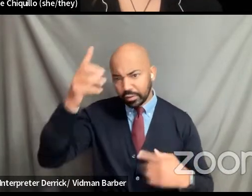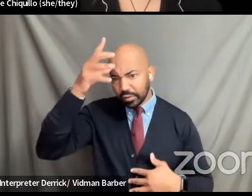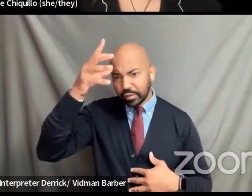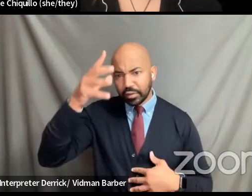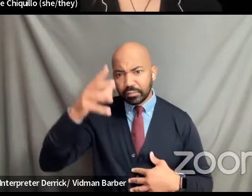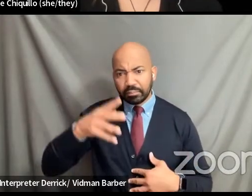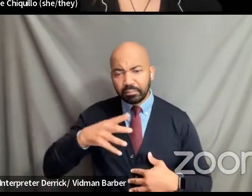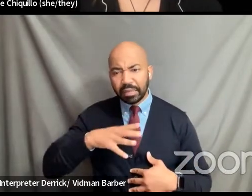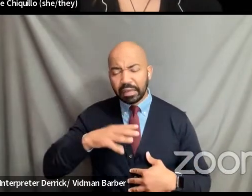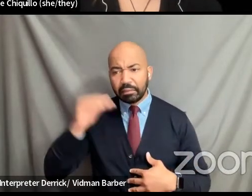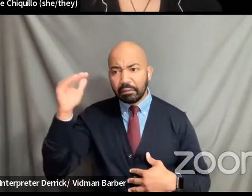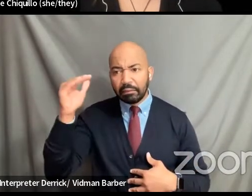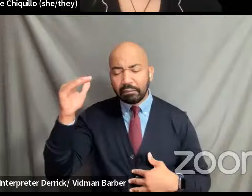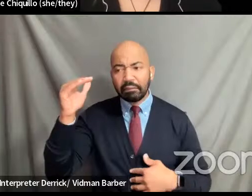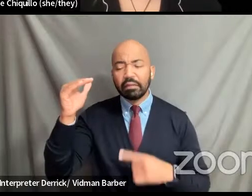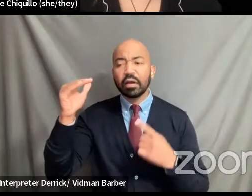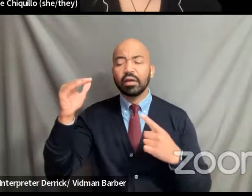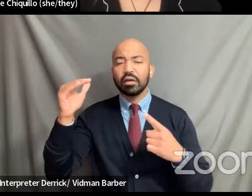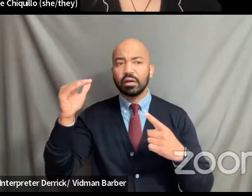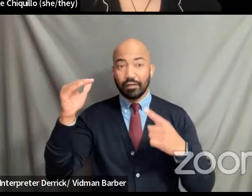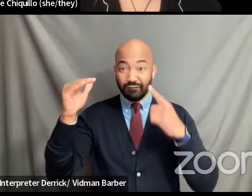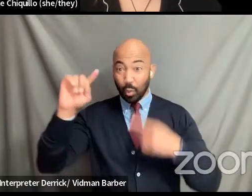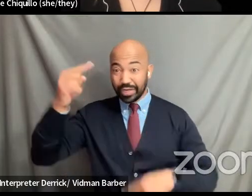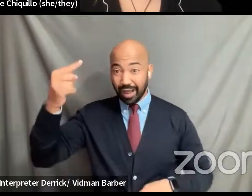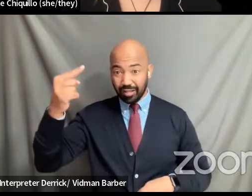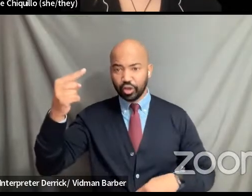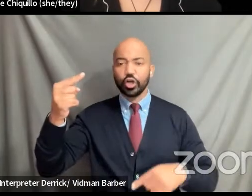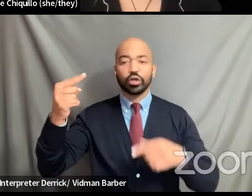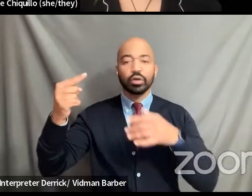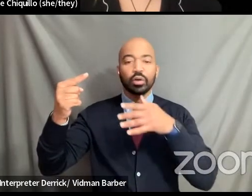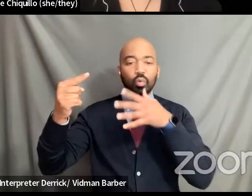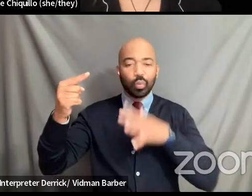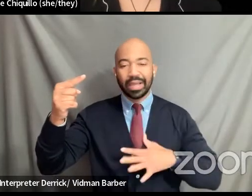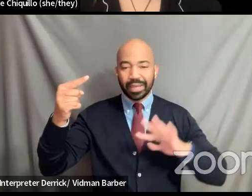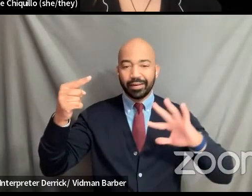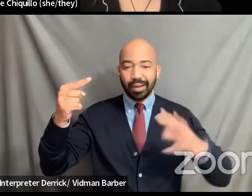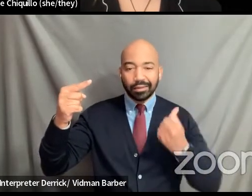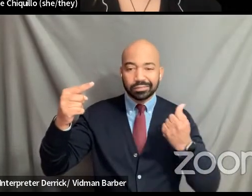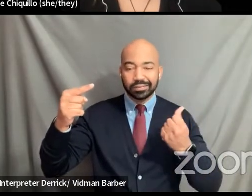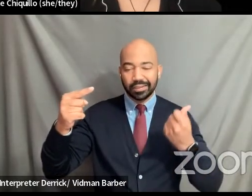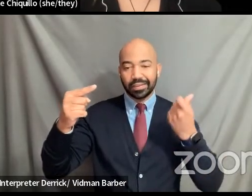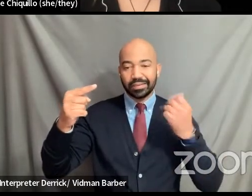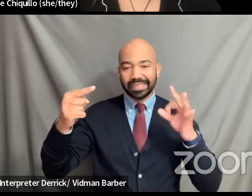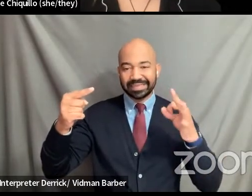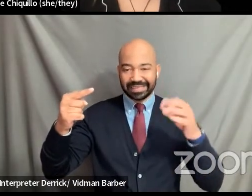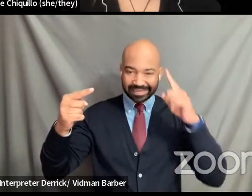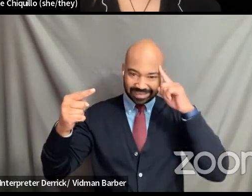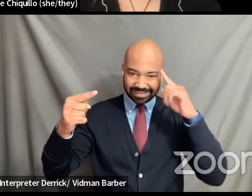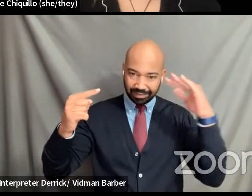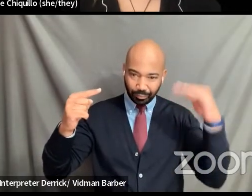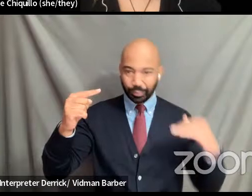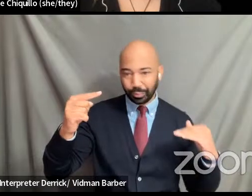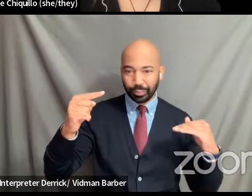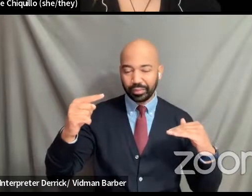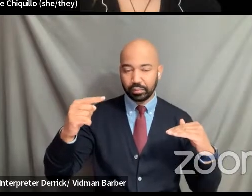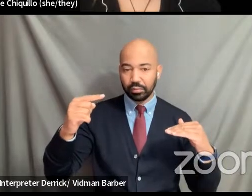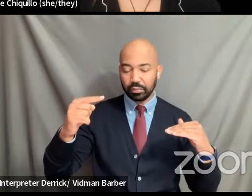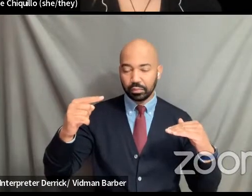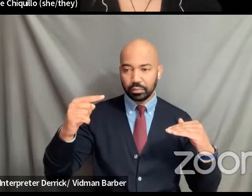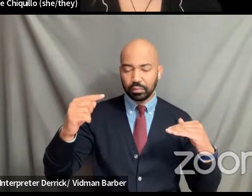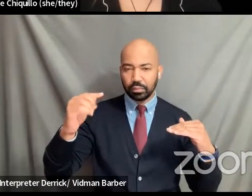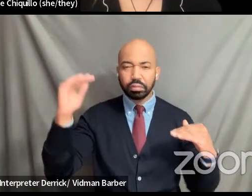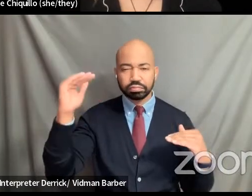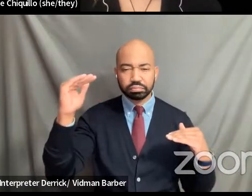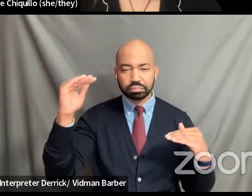was making like 19 cents less on the dollar than men. And it's because folks started talking about it on social media, and they were saying,